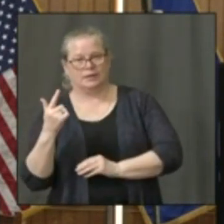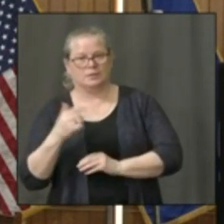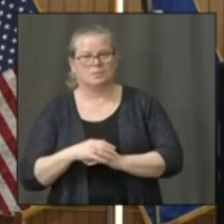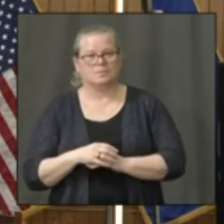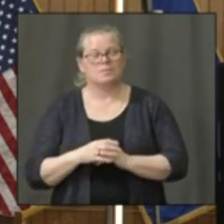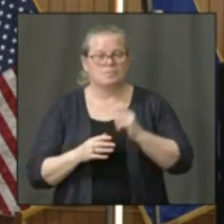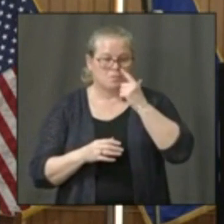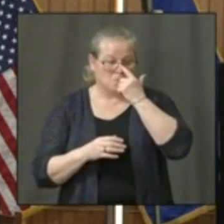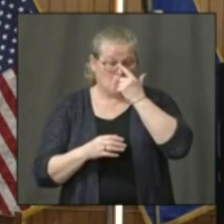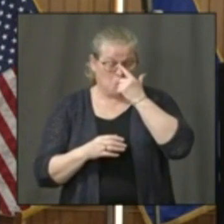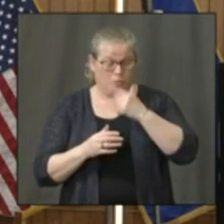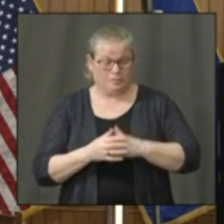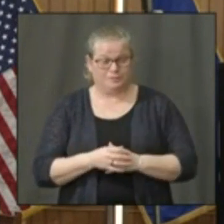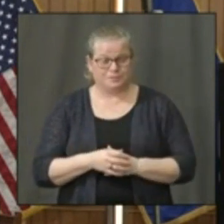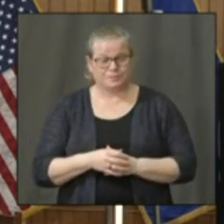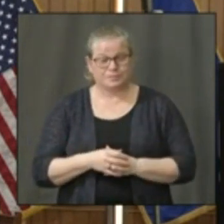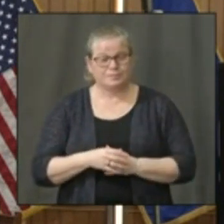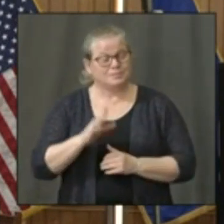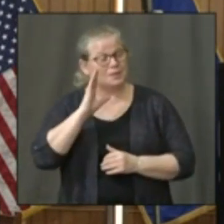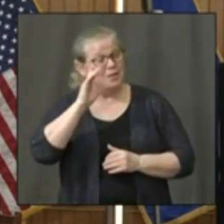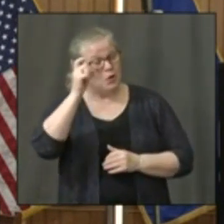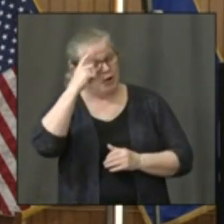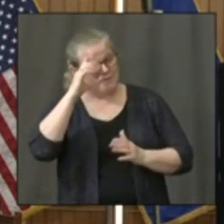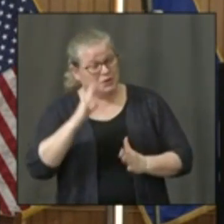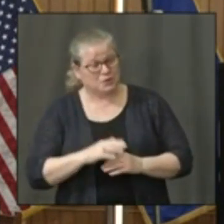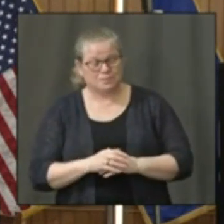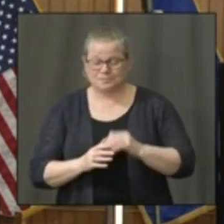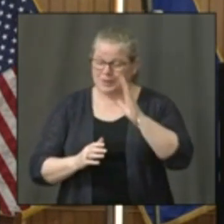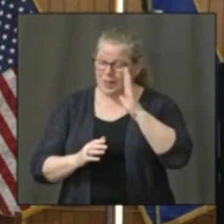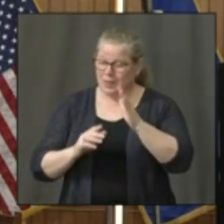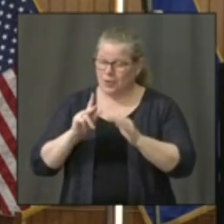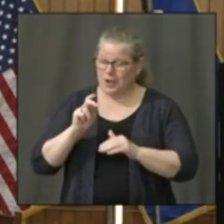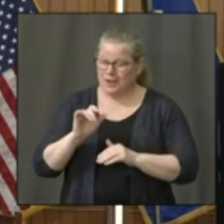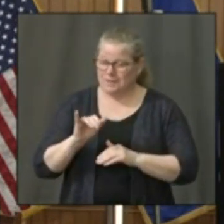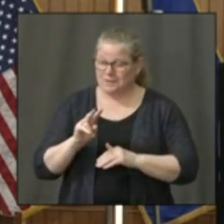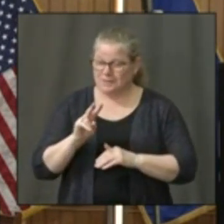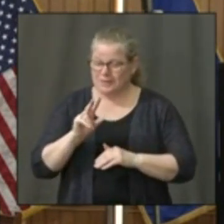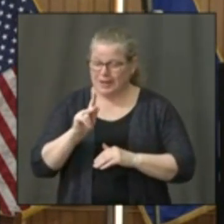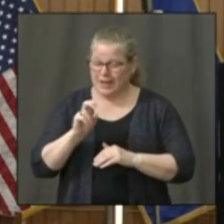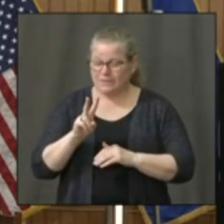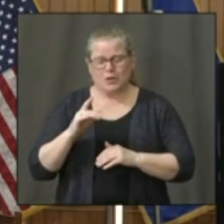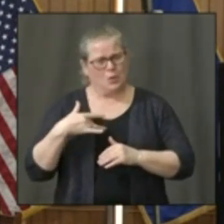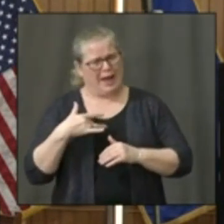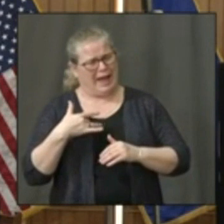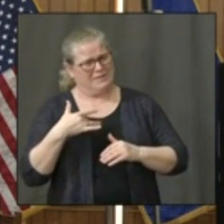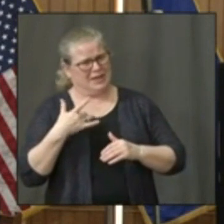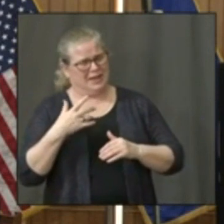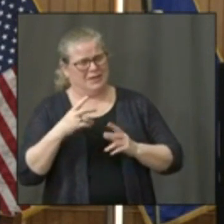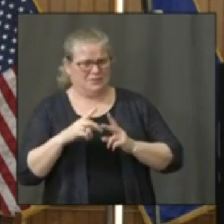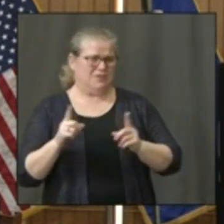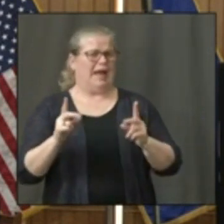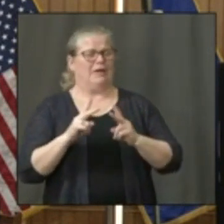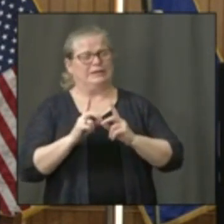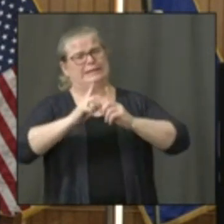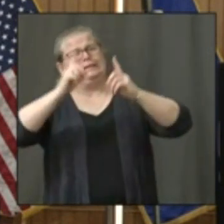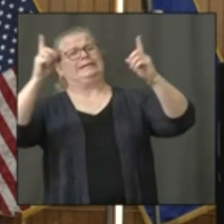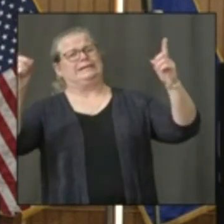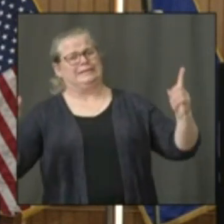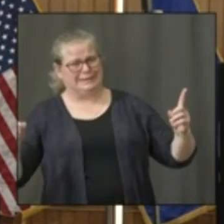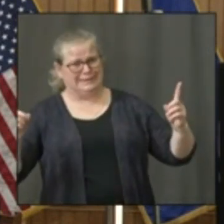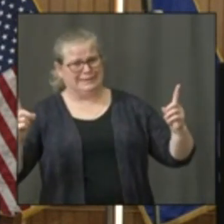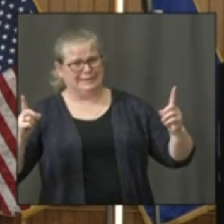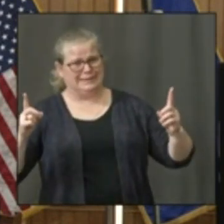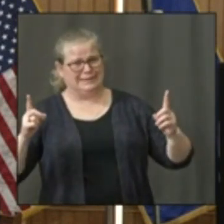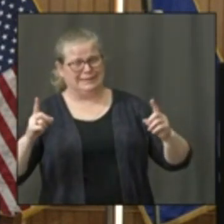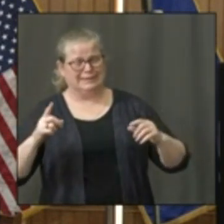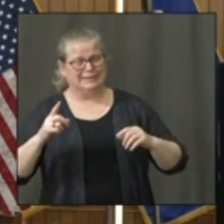Hey, Governor. Hey, Ken. I've never felt more socially distant from you than right now. I miss